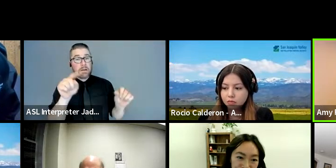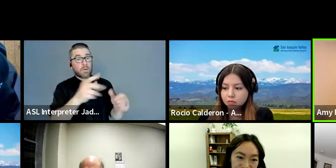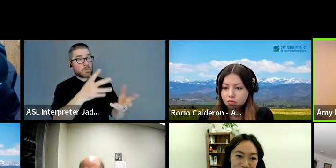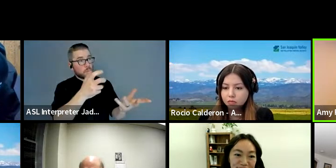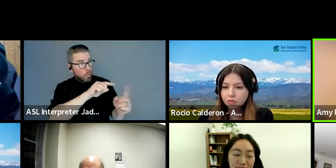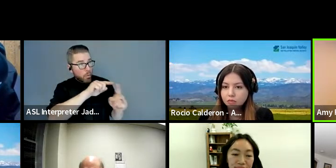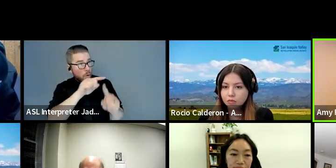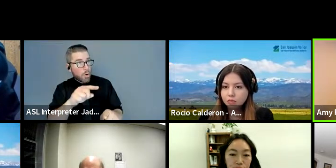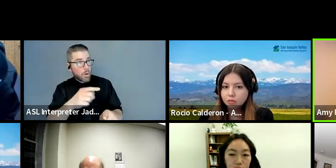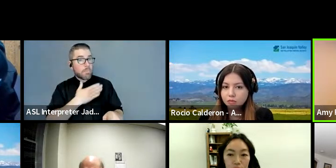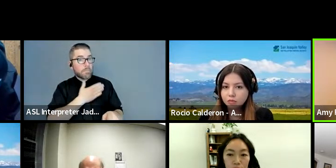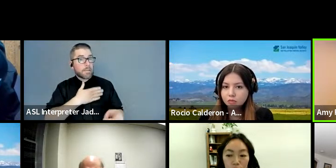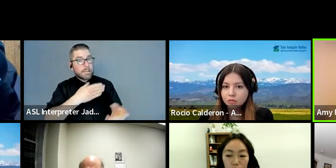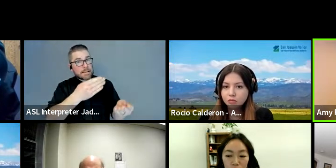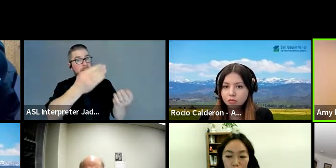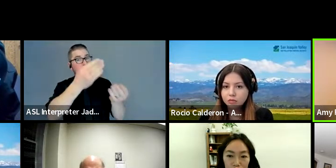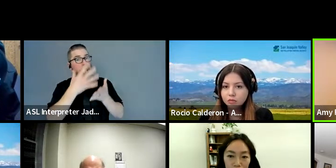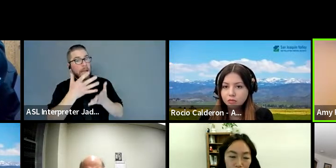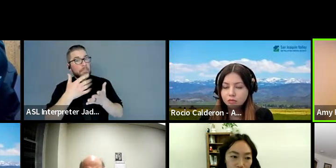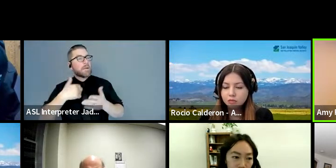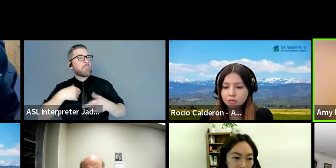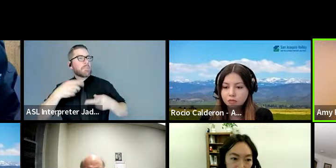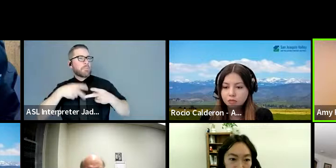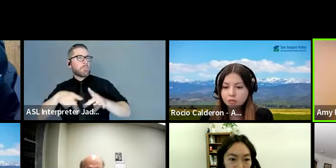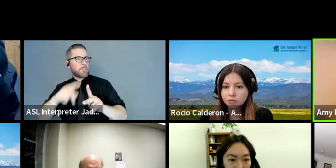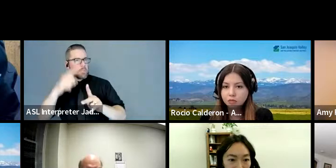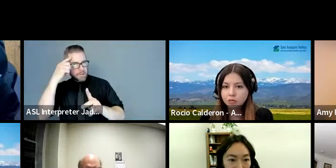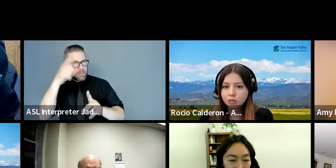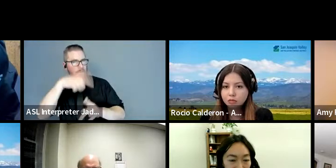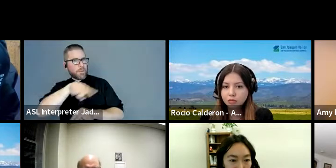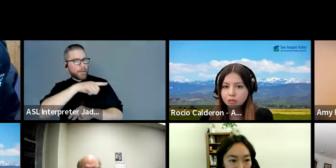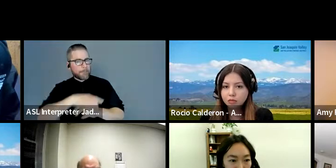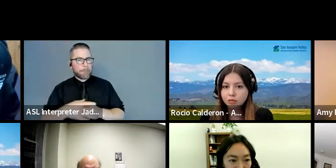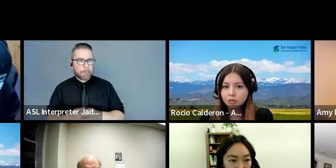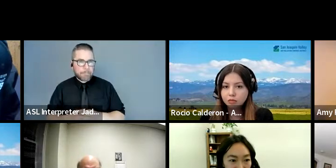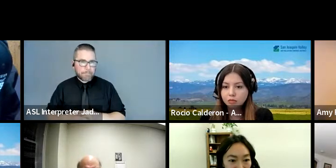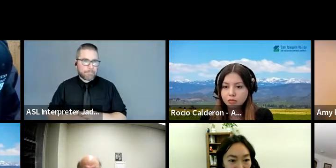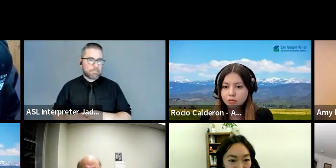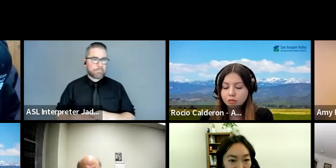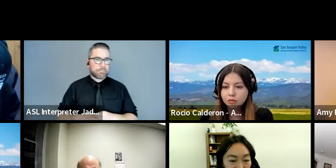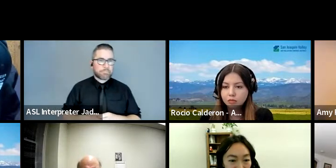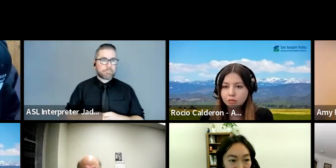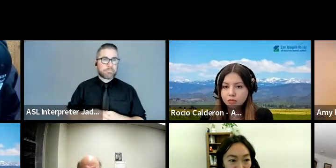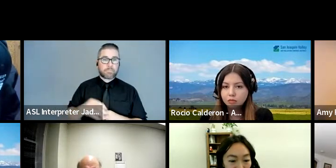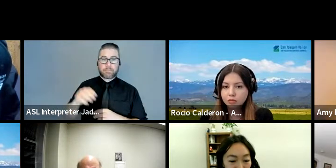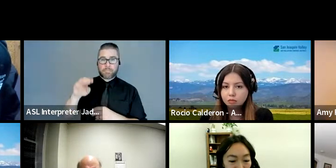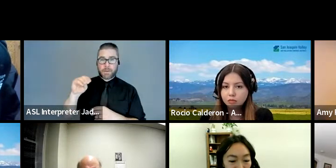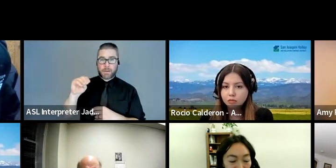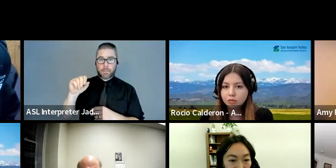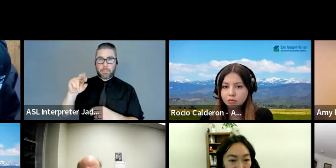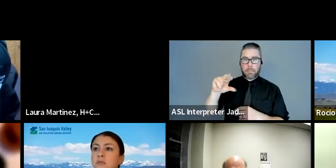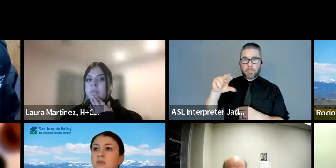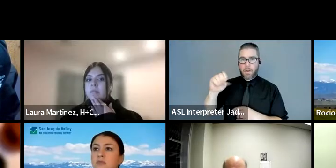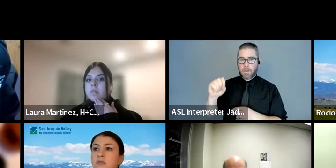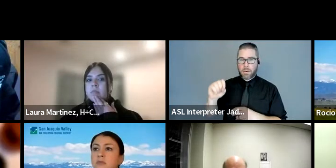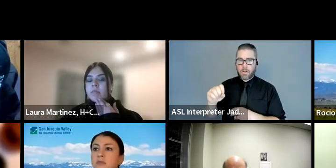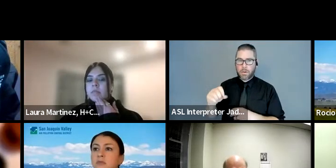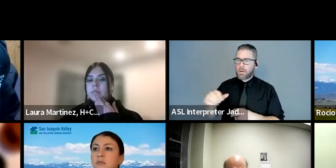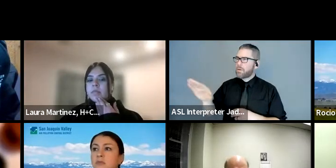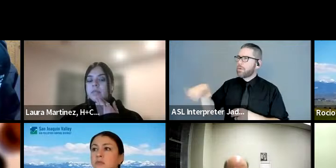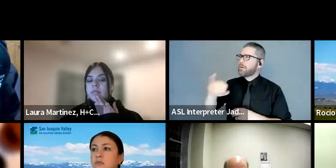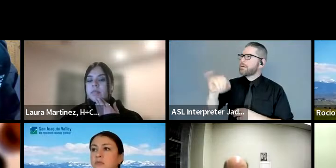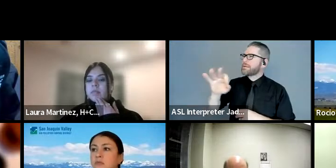Thank you. Margot, you had a question? Yeah, I was just going to ask Jeff. So I've mentioned that this